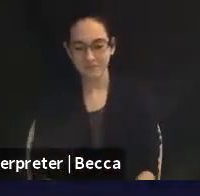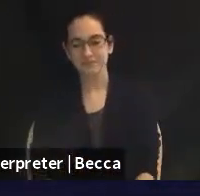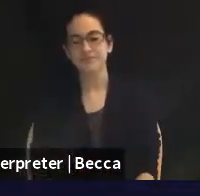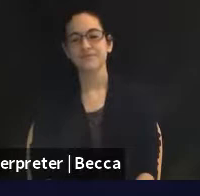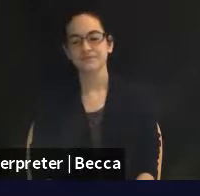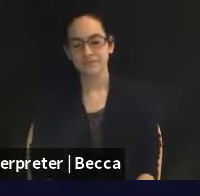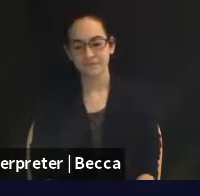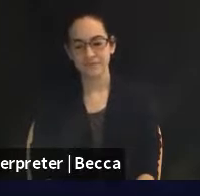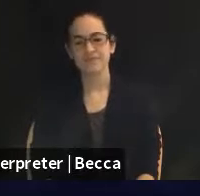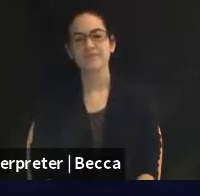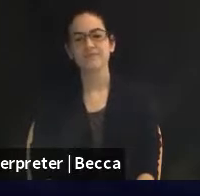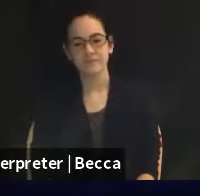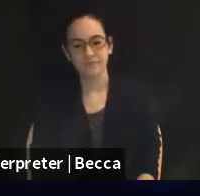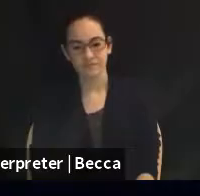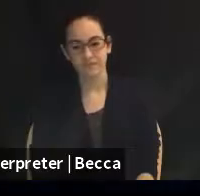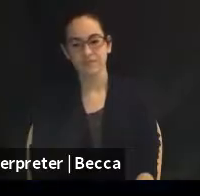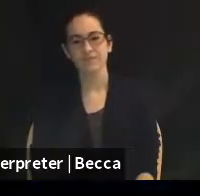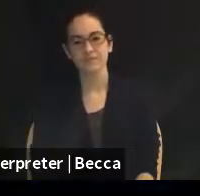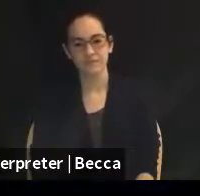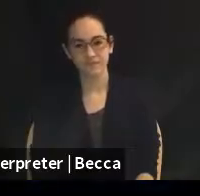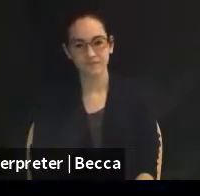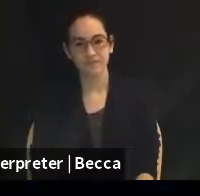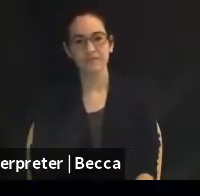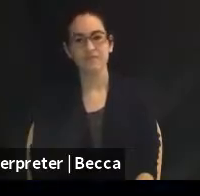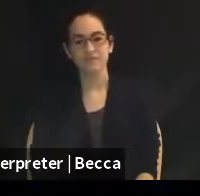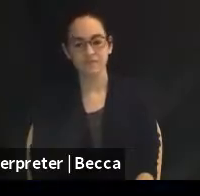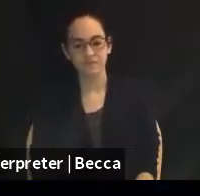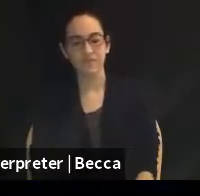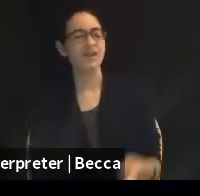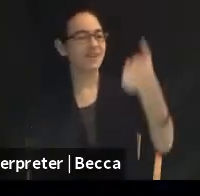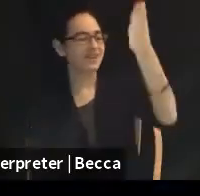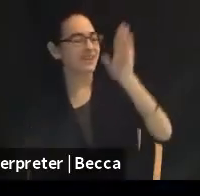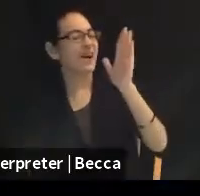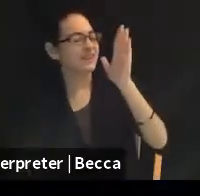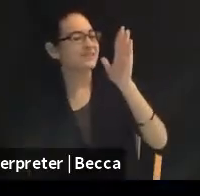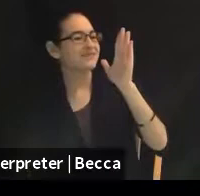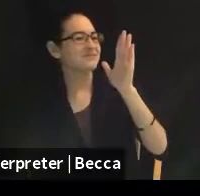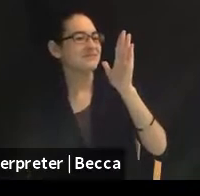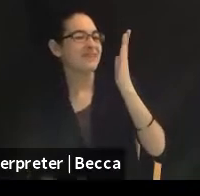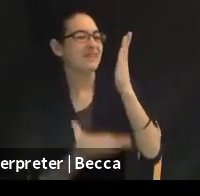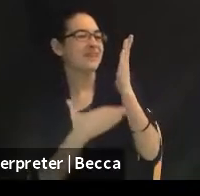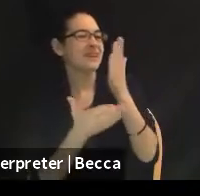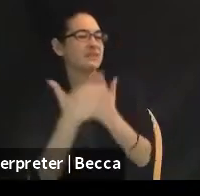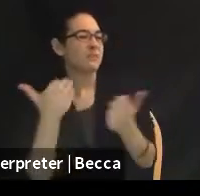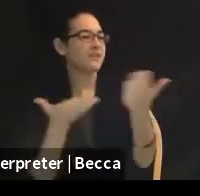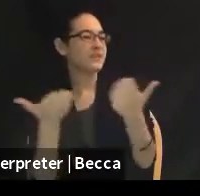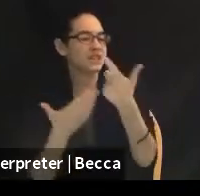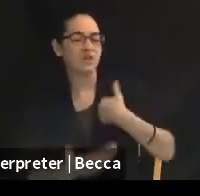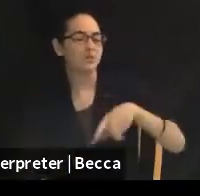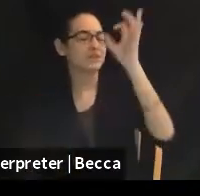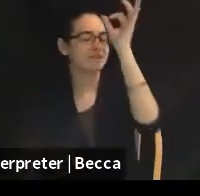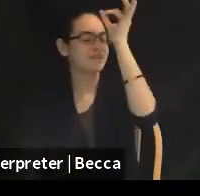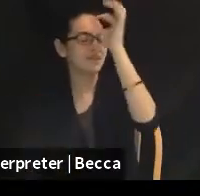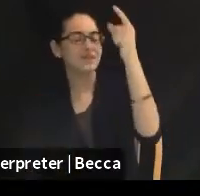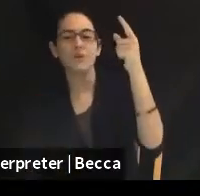just come before you this morning. Some of us in the room, we don't even know, didn't even realize that that is what we're